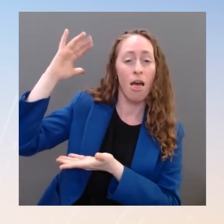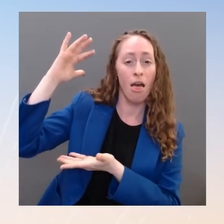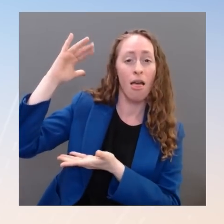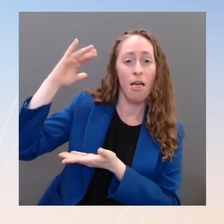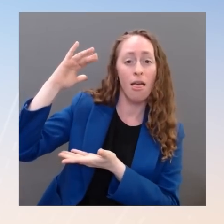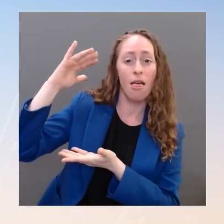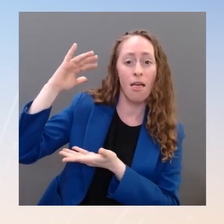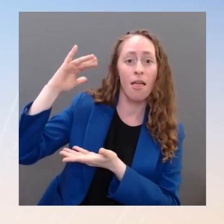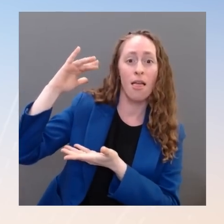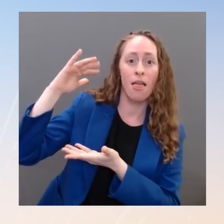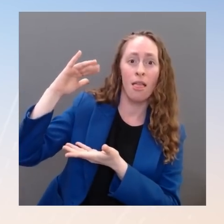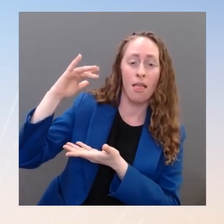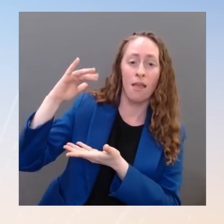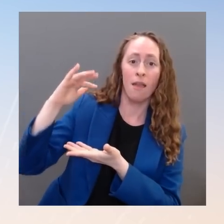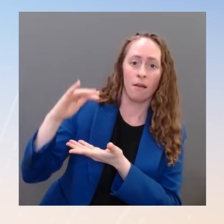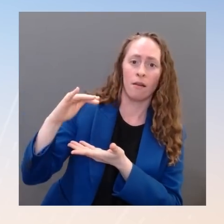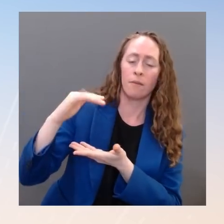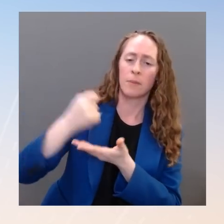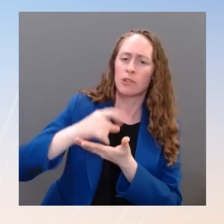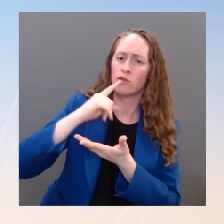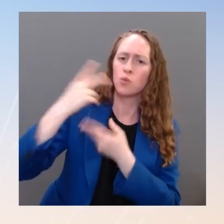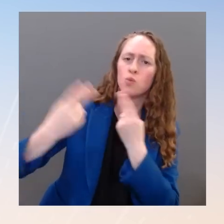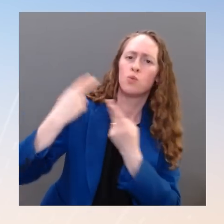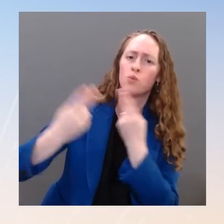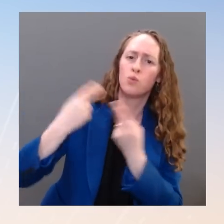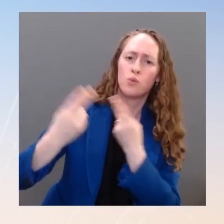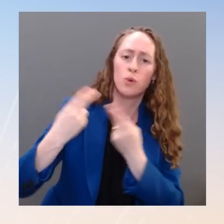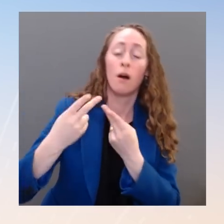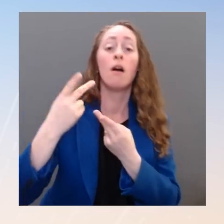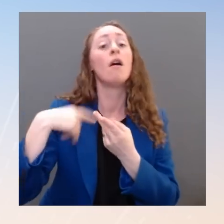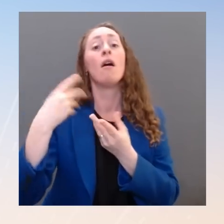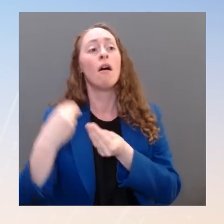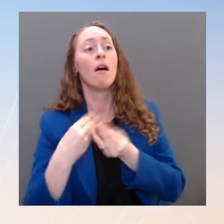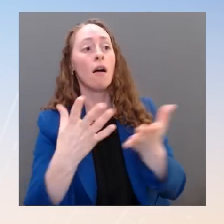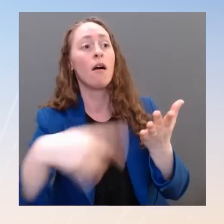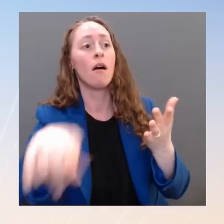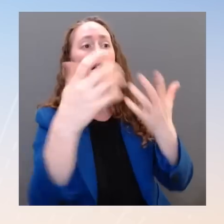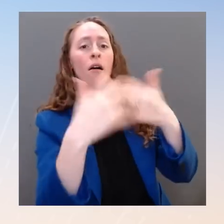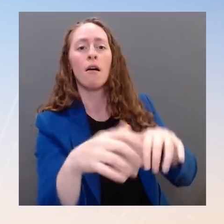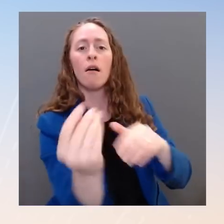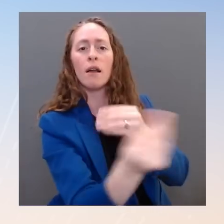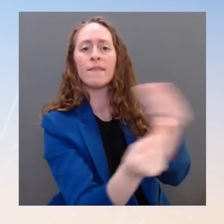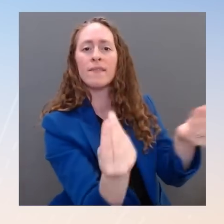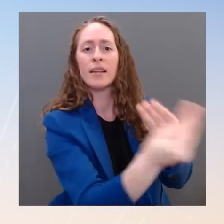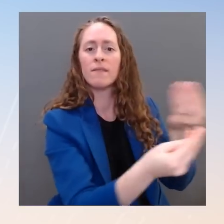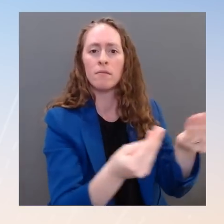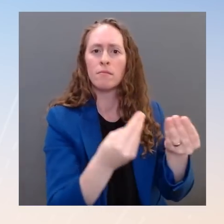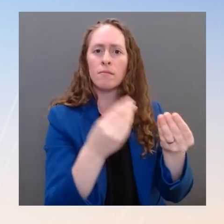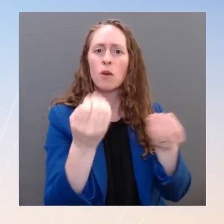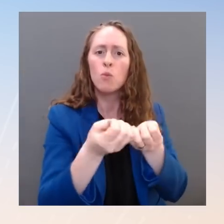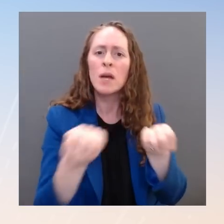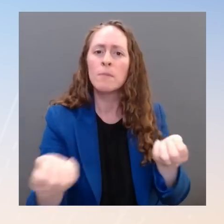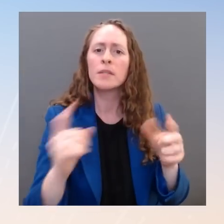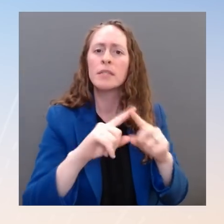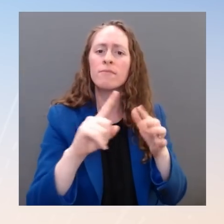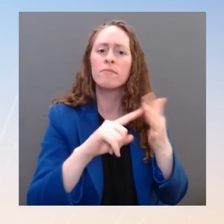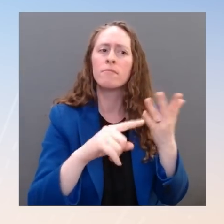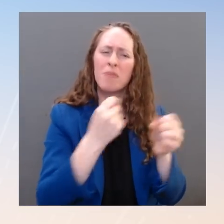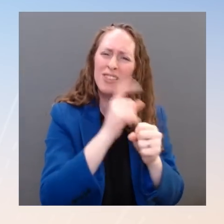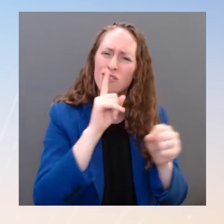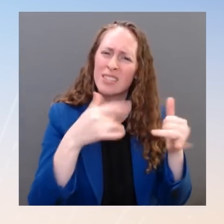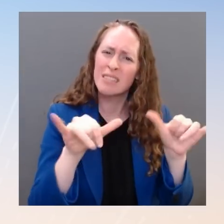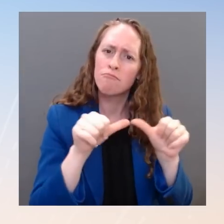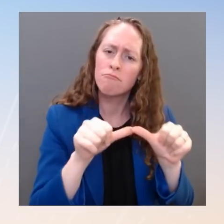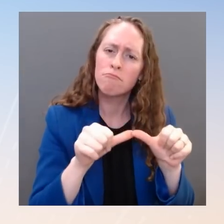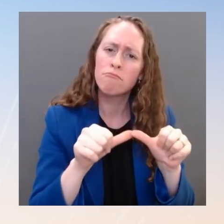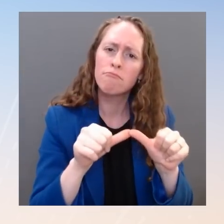Ukrainians. But in order to continue to help assist them, help make sure they have the weapons they need, the artillery they need, the equipment they